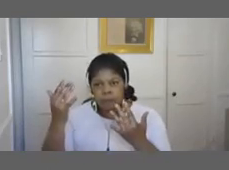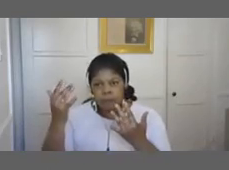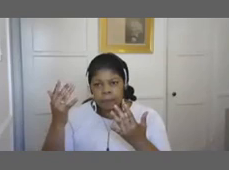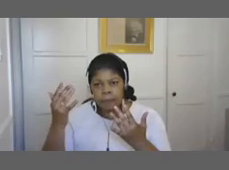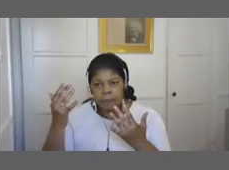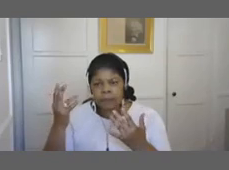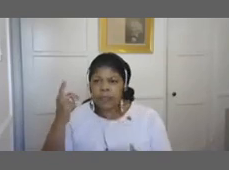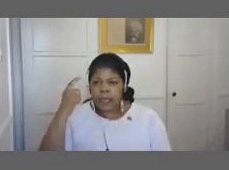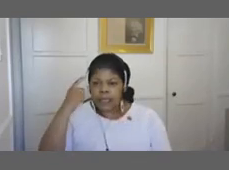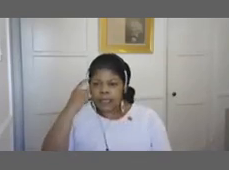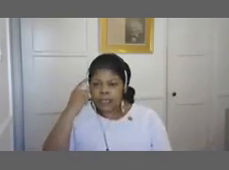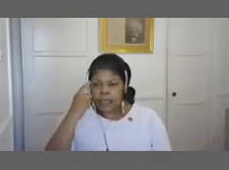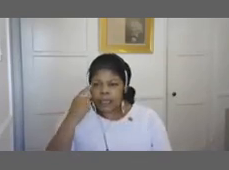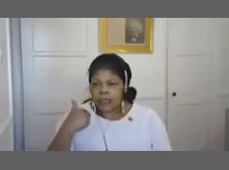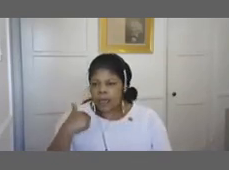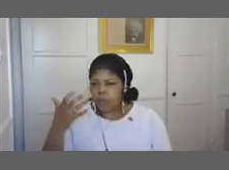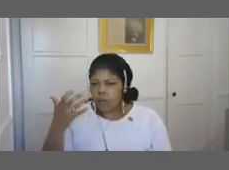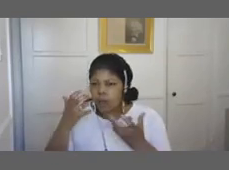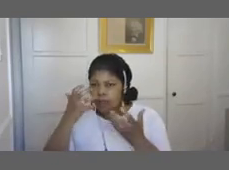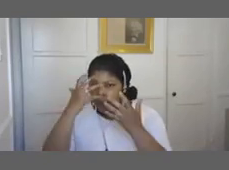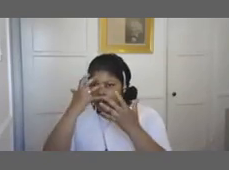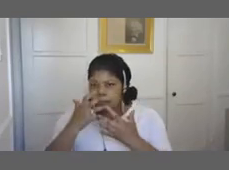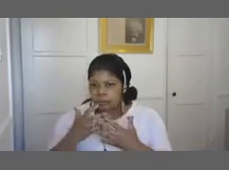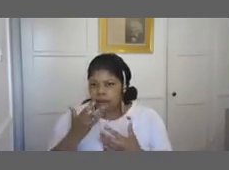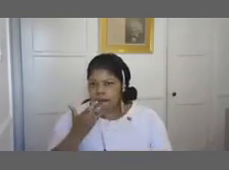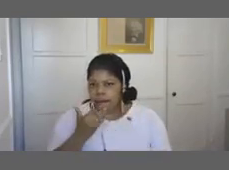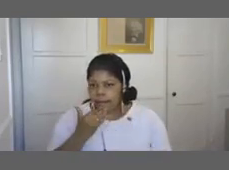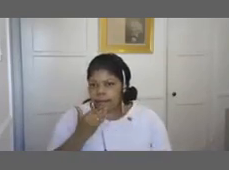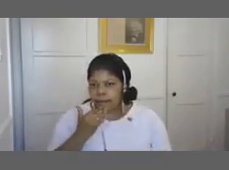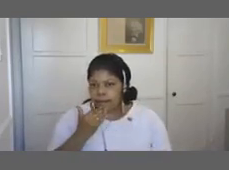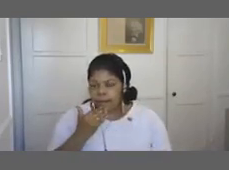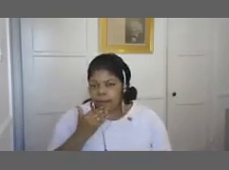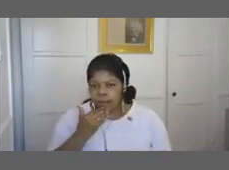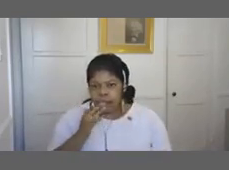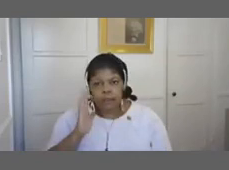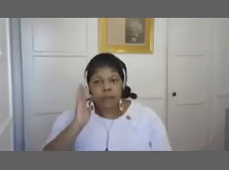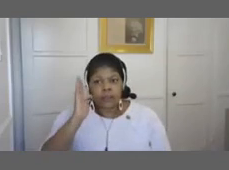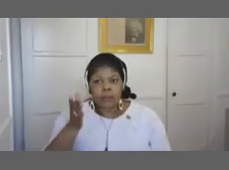I think I do. I wanted the dark color. Yeah. And then I'm going to go ahead and I'm just going to change.